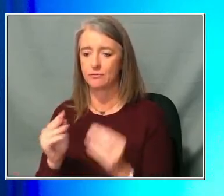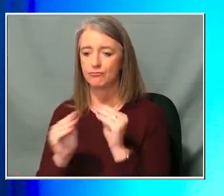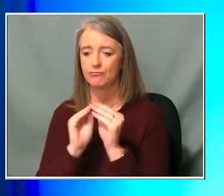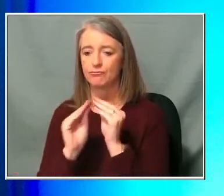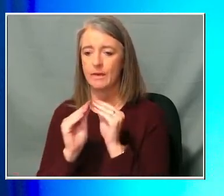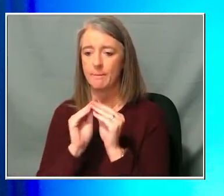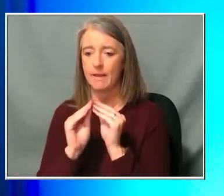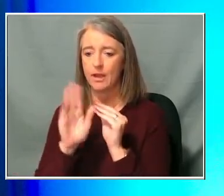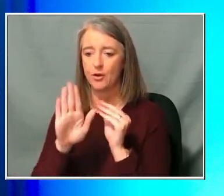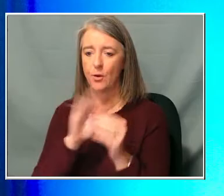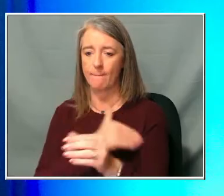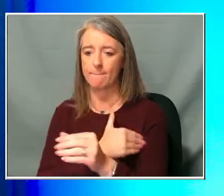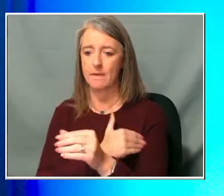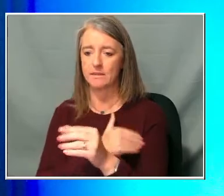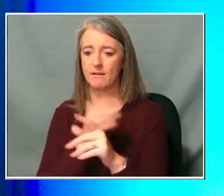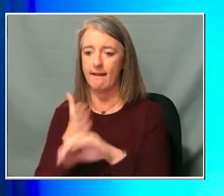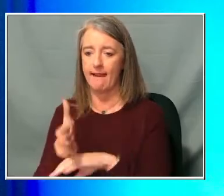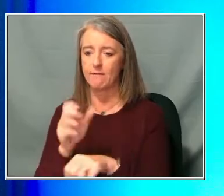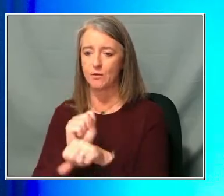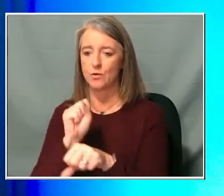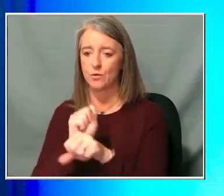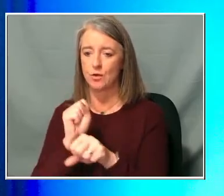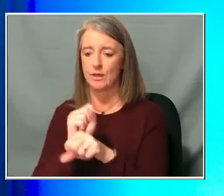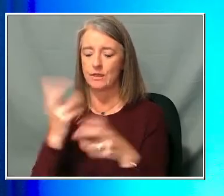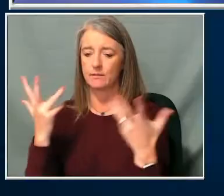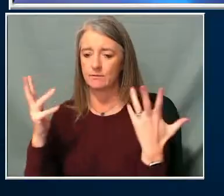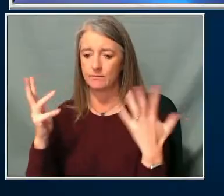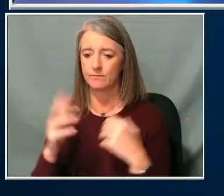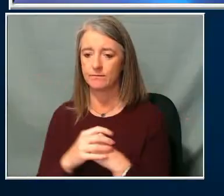your muscle after the workout is also very important.